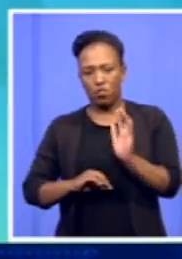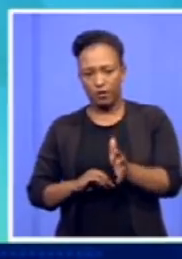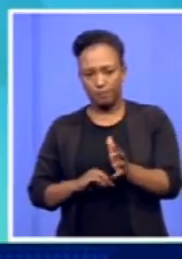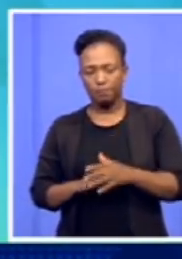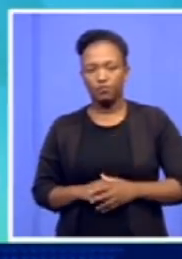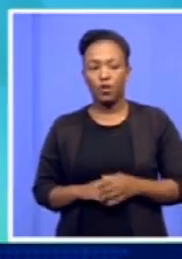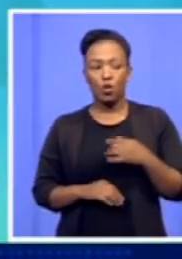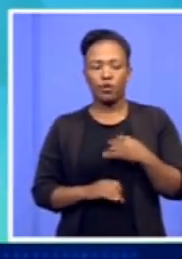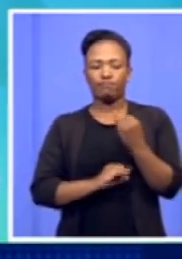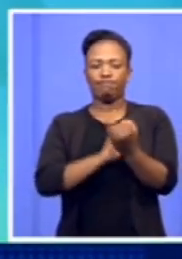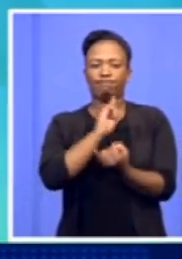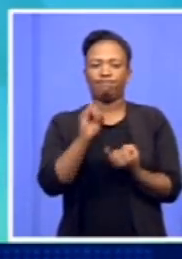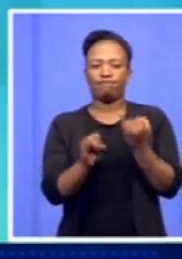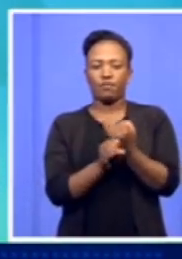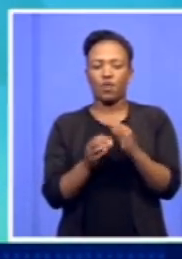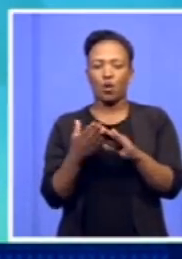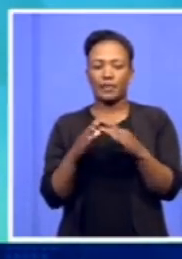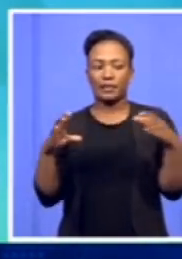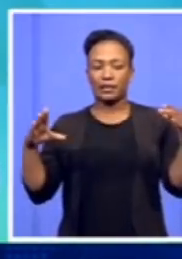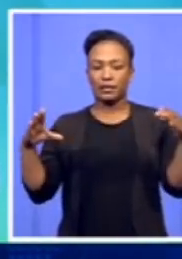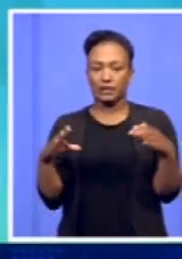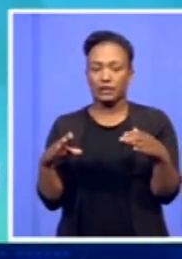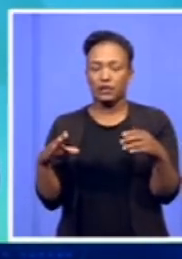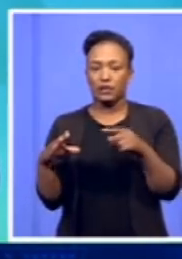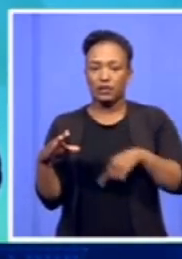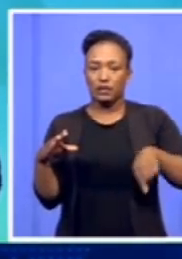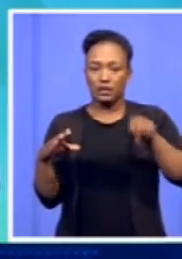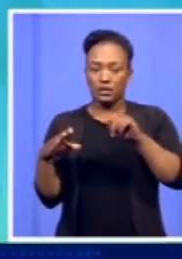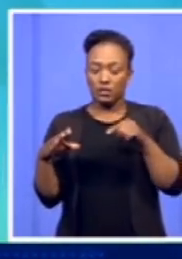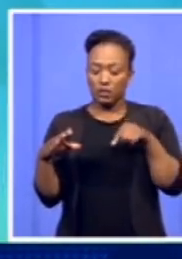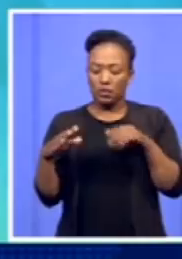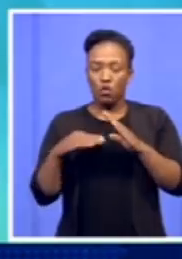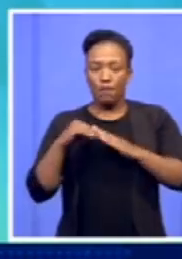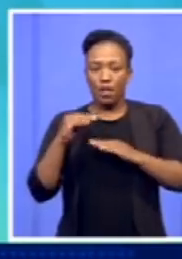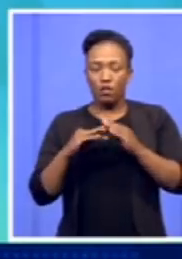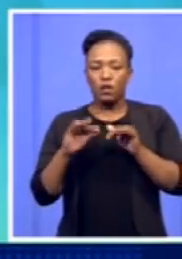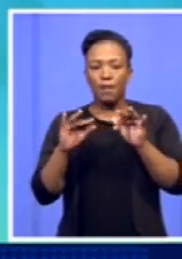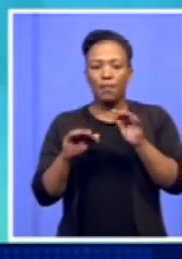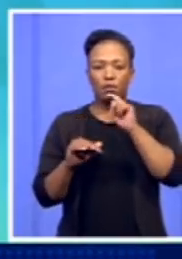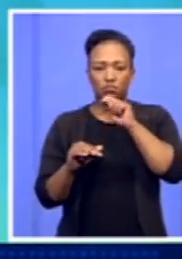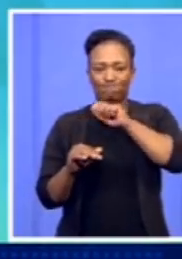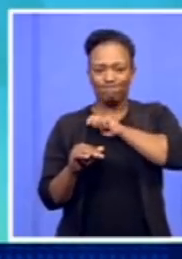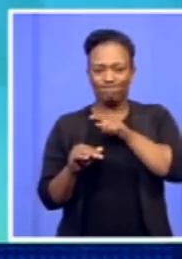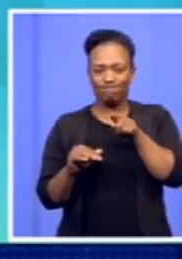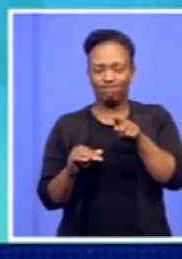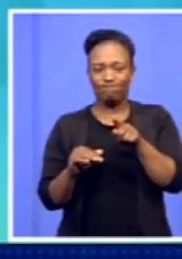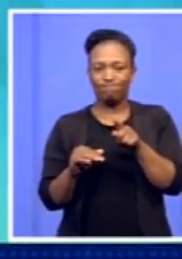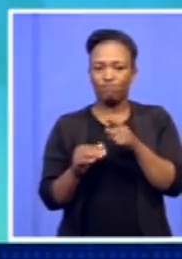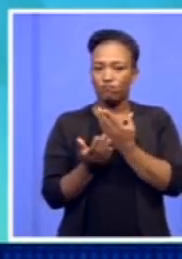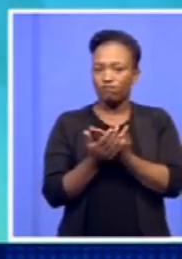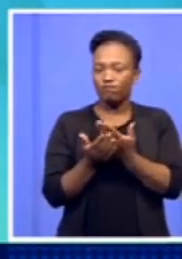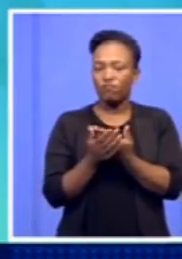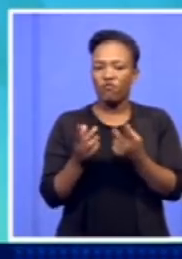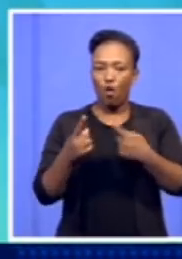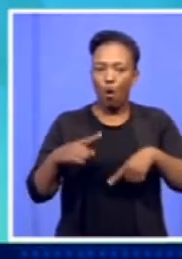significant effect it may have will be to rebuild public trust in the ability of multilateralism to come together